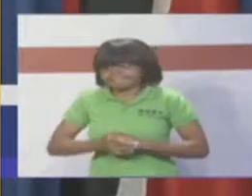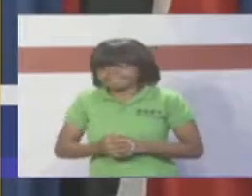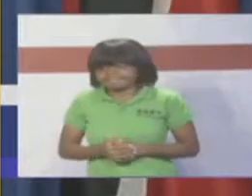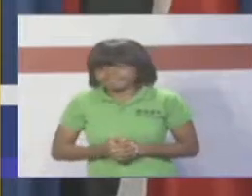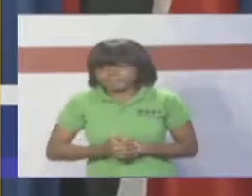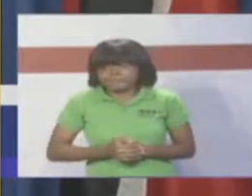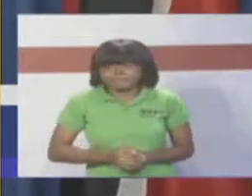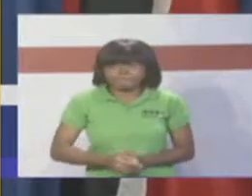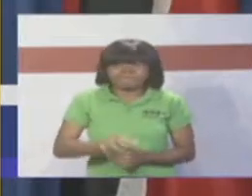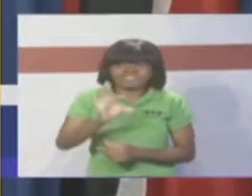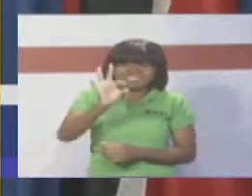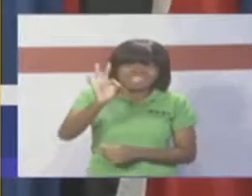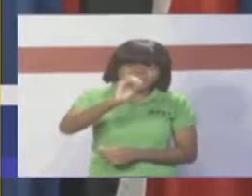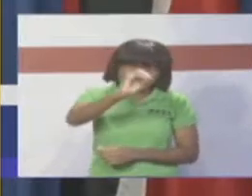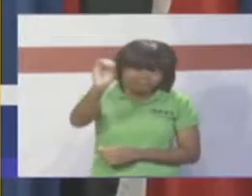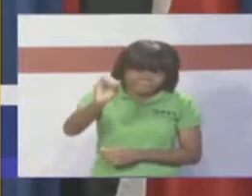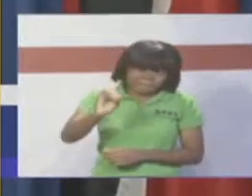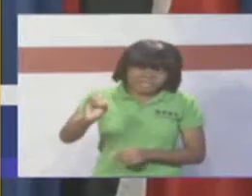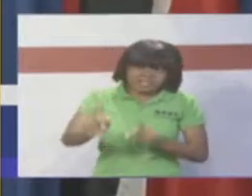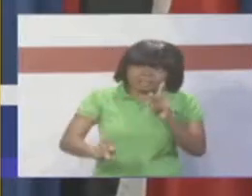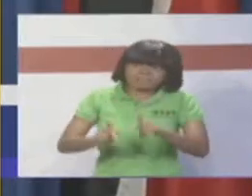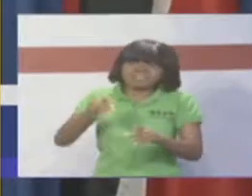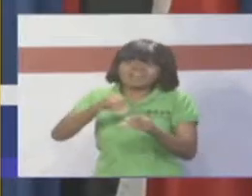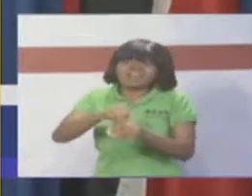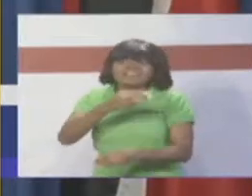of the people in the hospital,